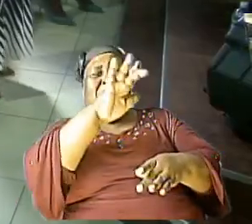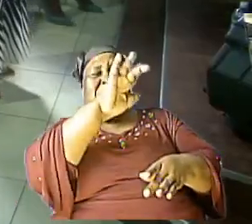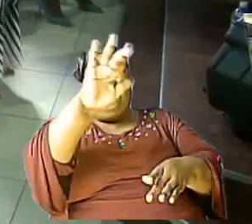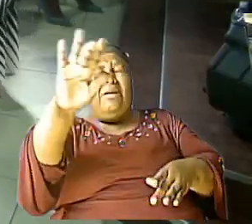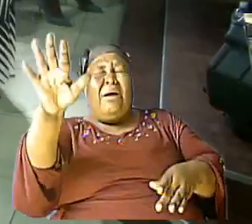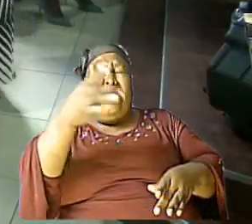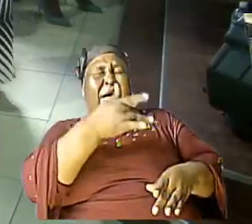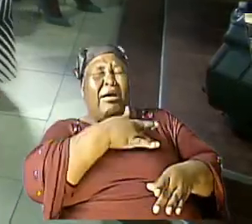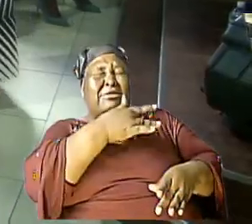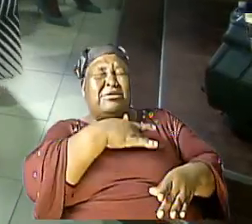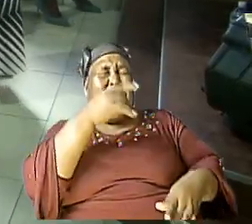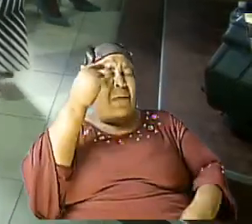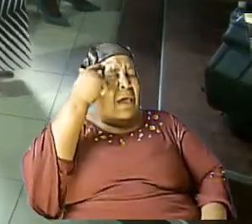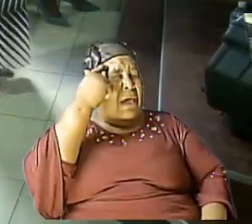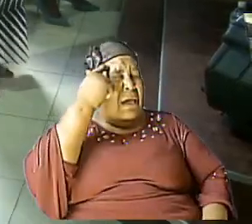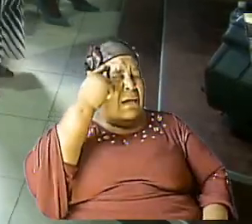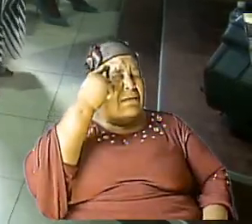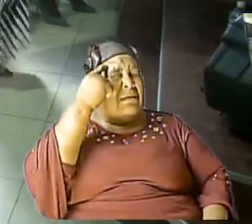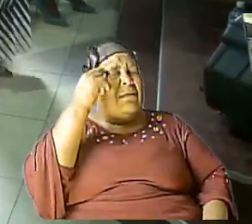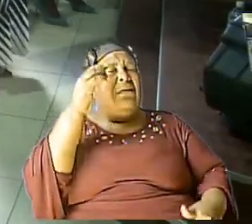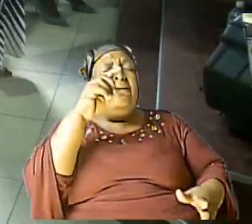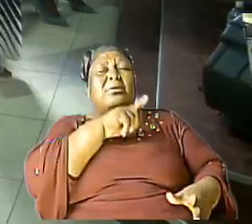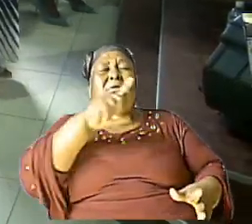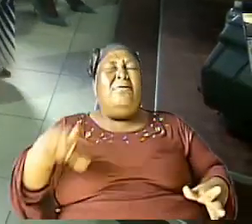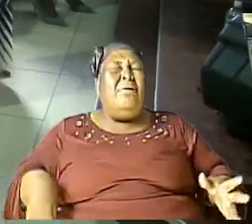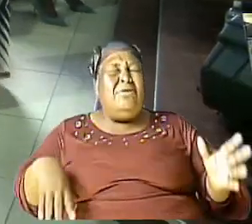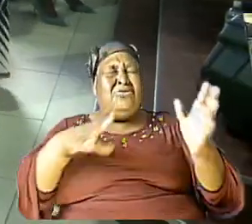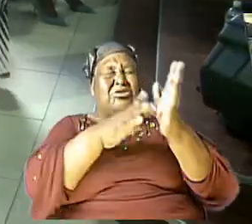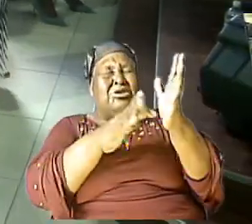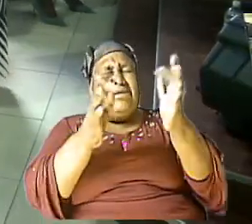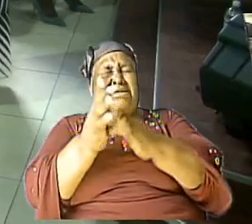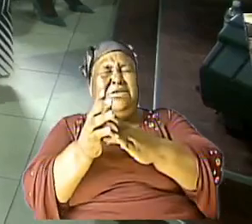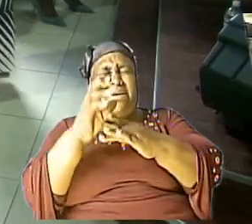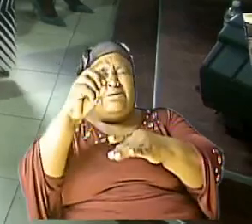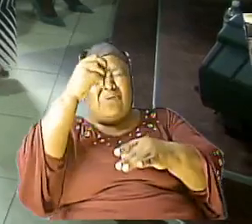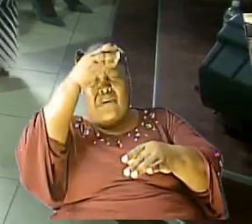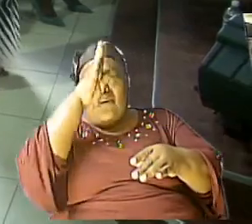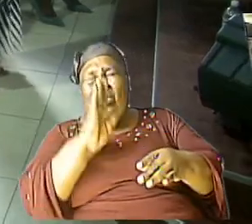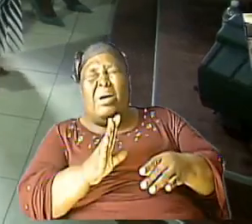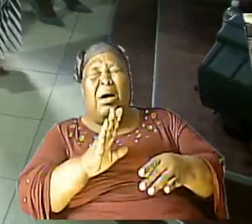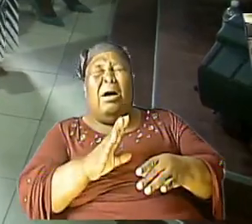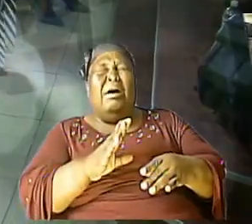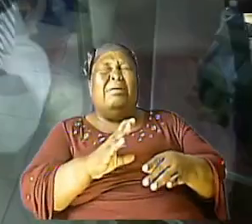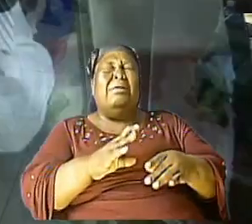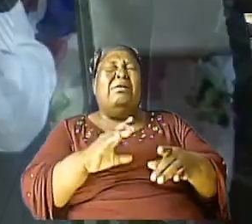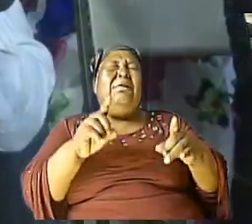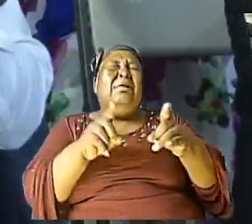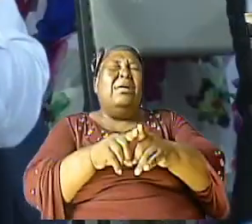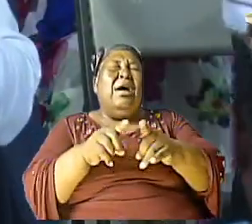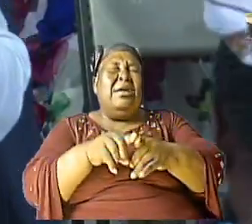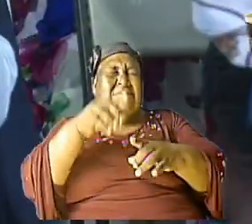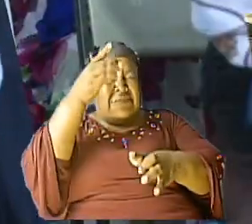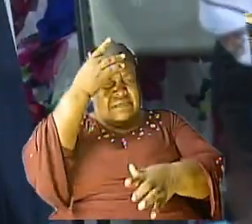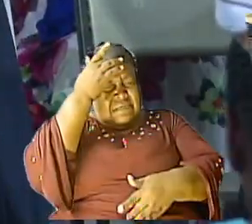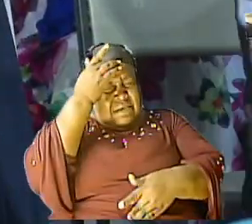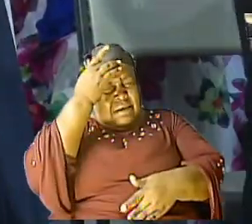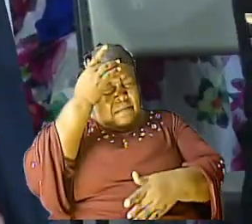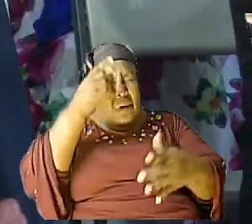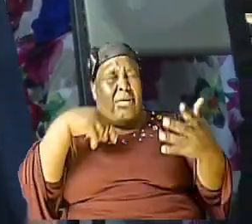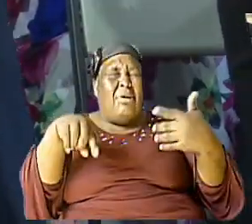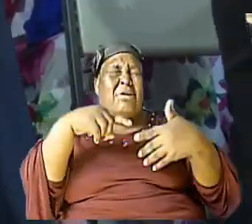alone can, oh mighty God, and allow for those funds to come forth. That will cause us to